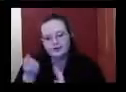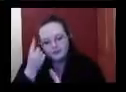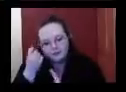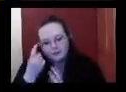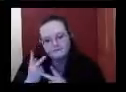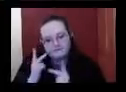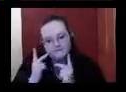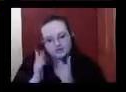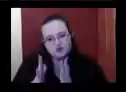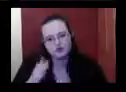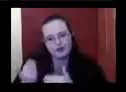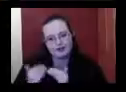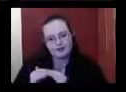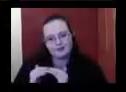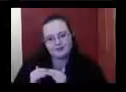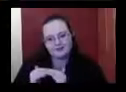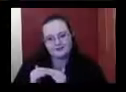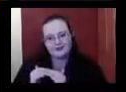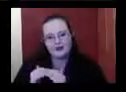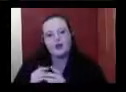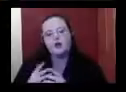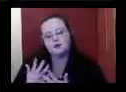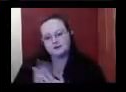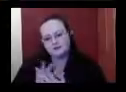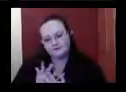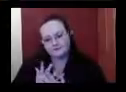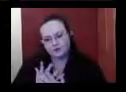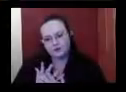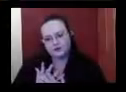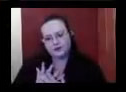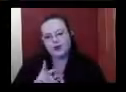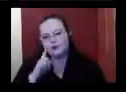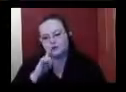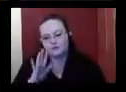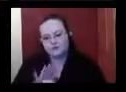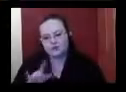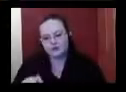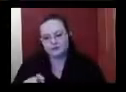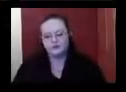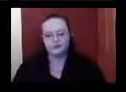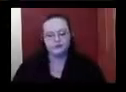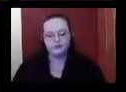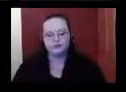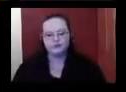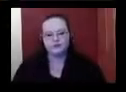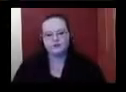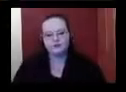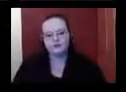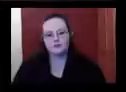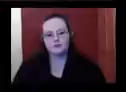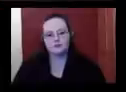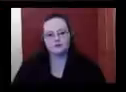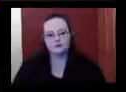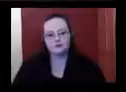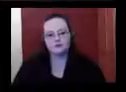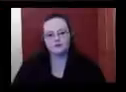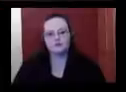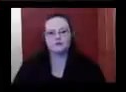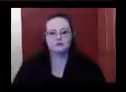school, but they'll have to undergo that self-screening and then confirm that upon arrival at the school.